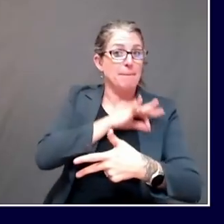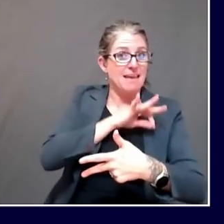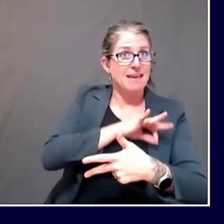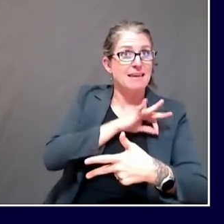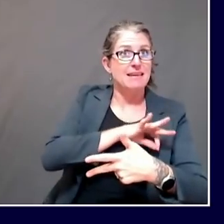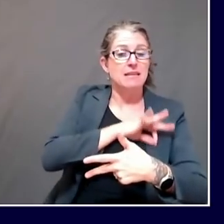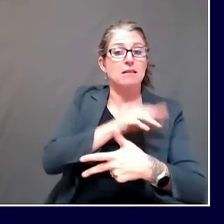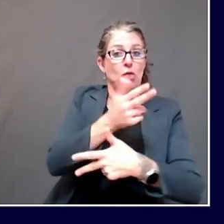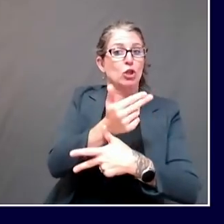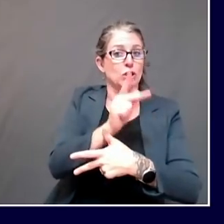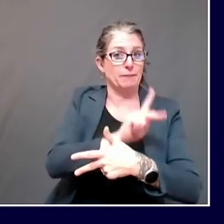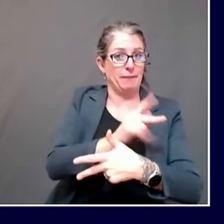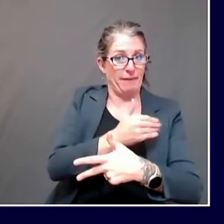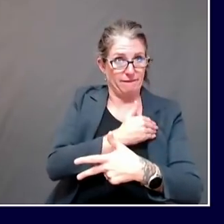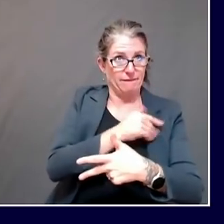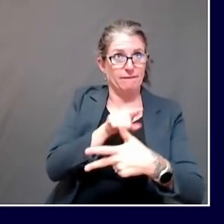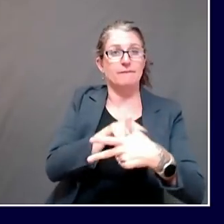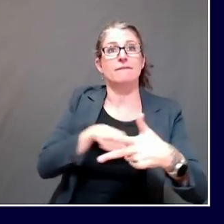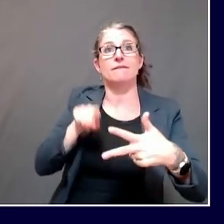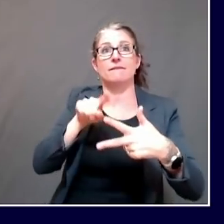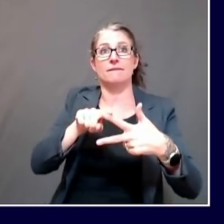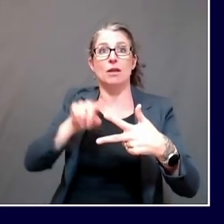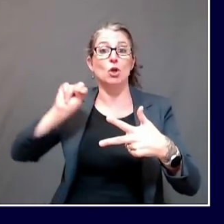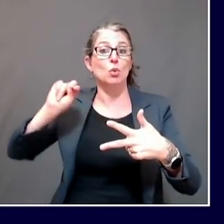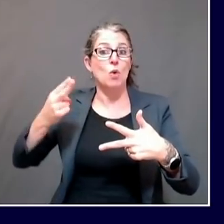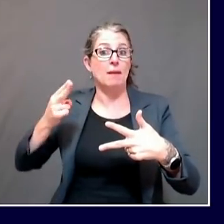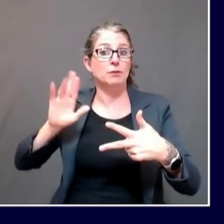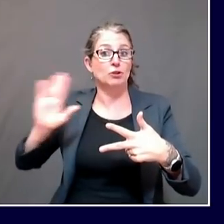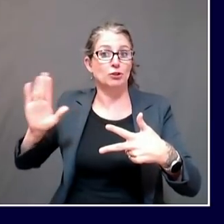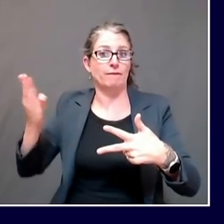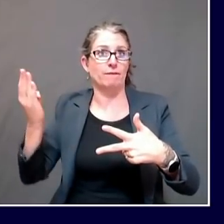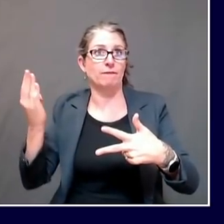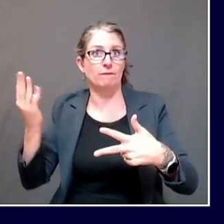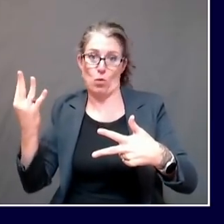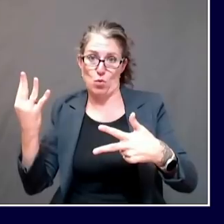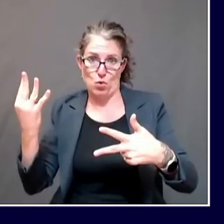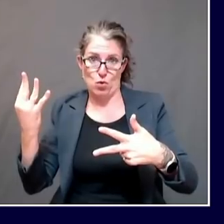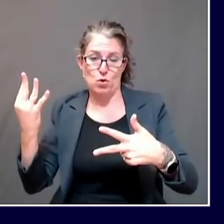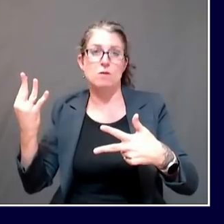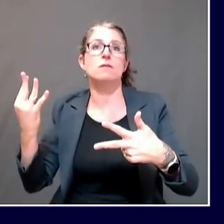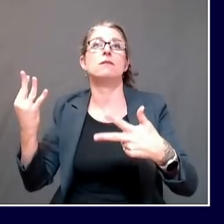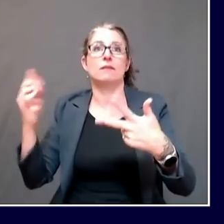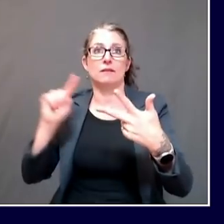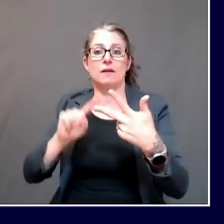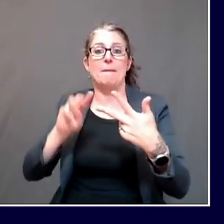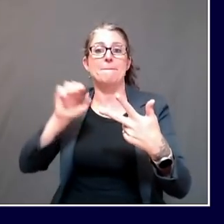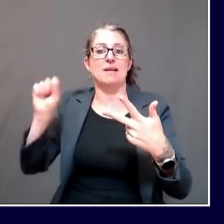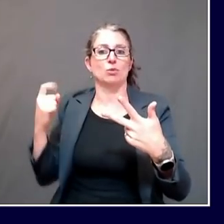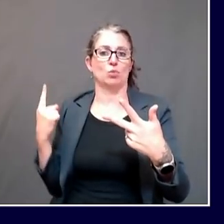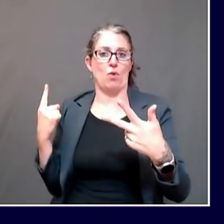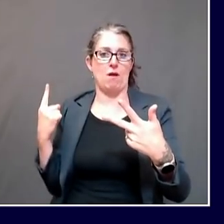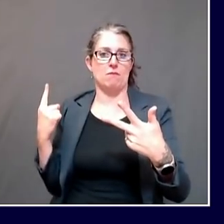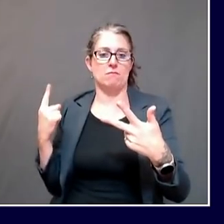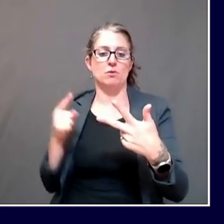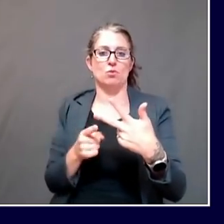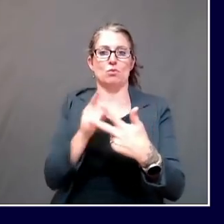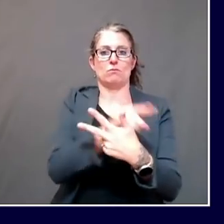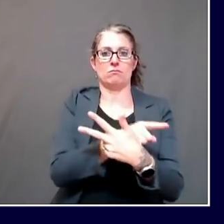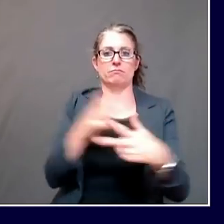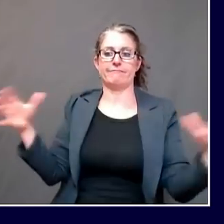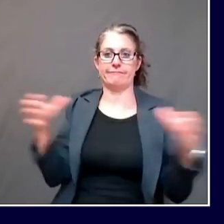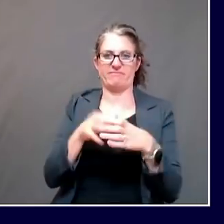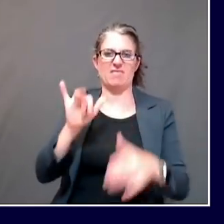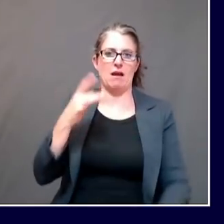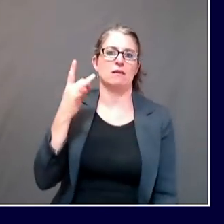18 cases are among Maine residents, 4 are among New Hampshire residents, and 1 of which is from a Massachusetts